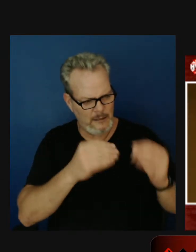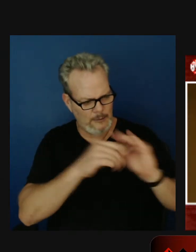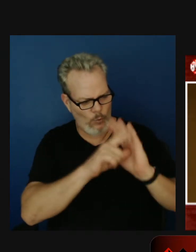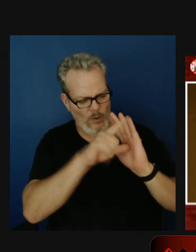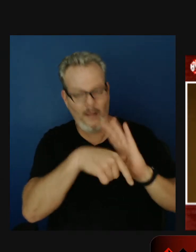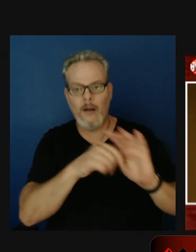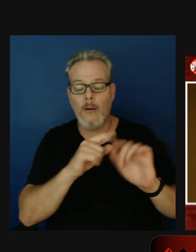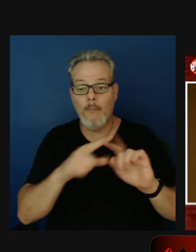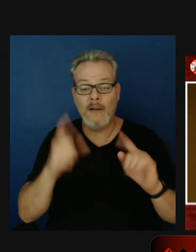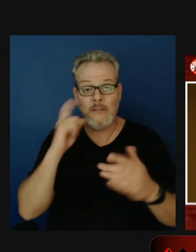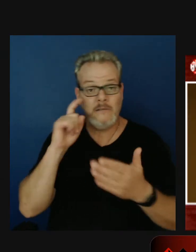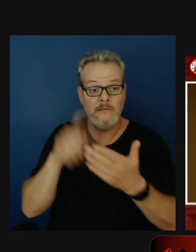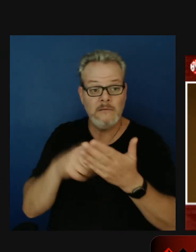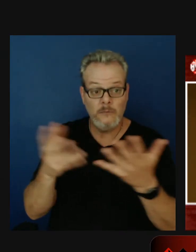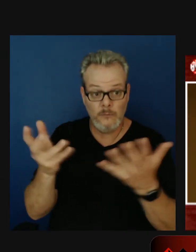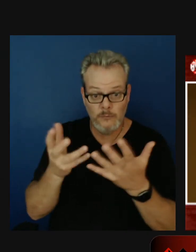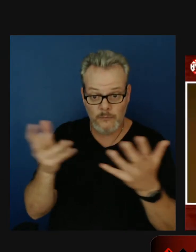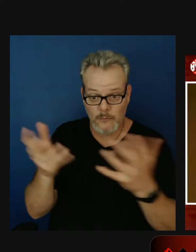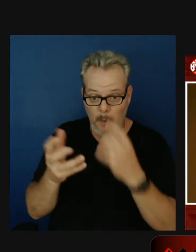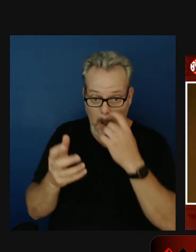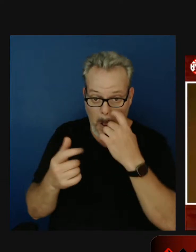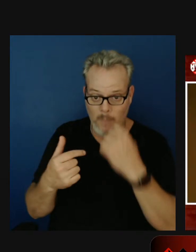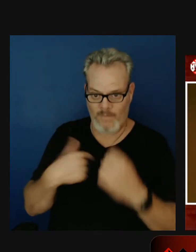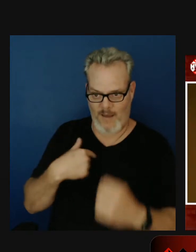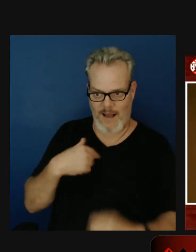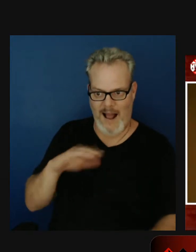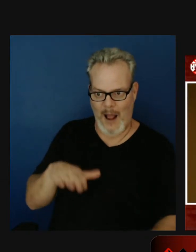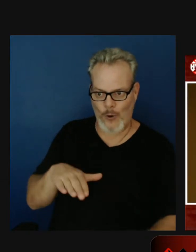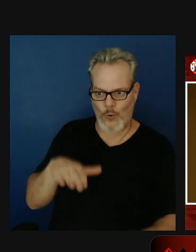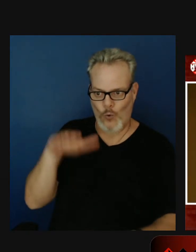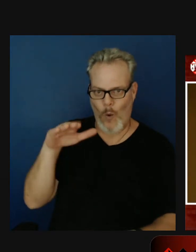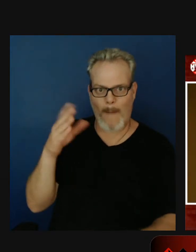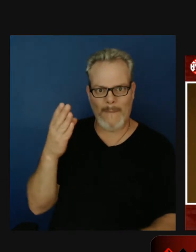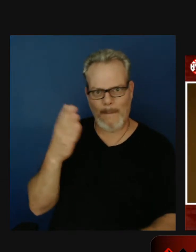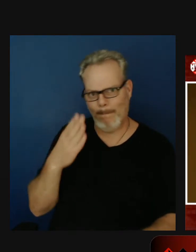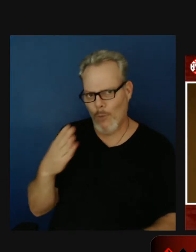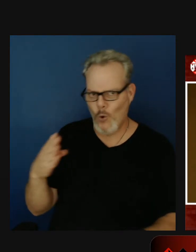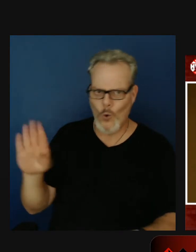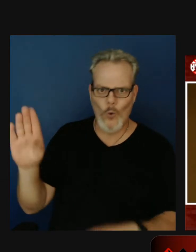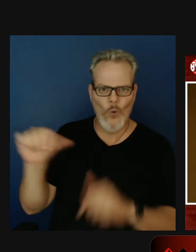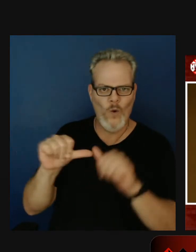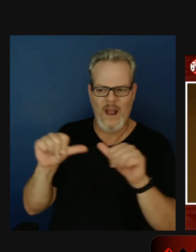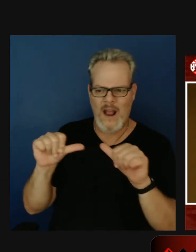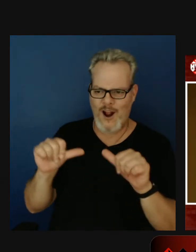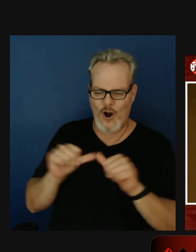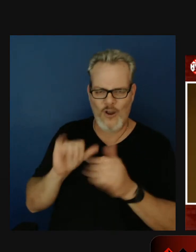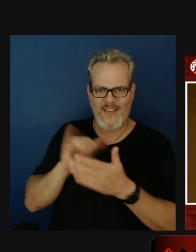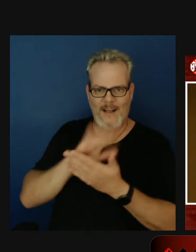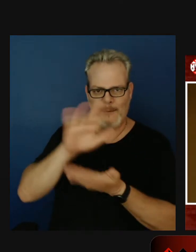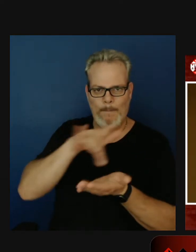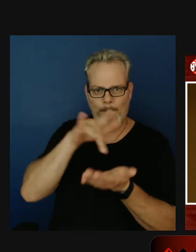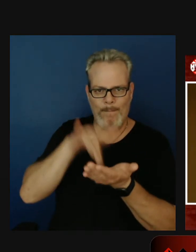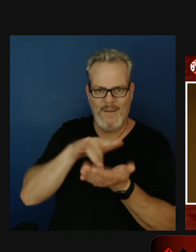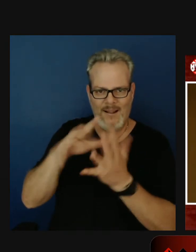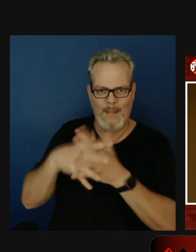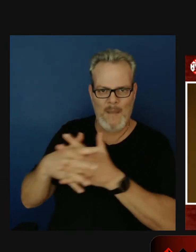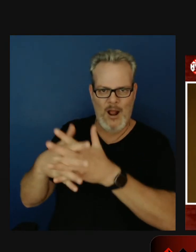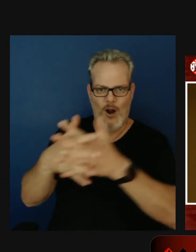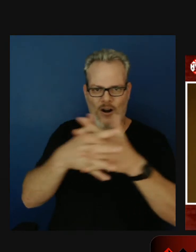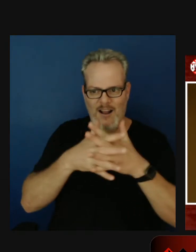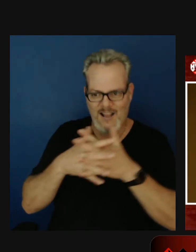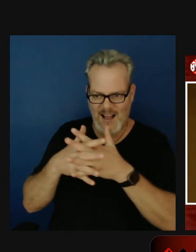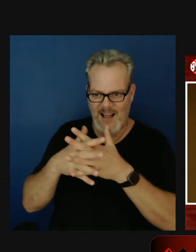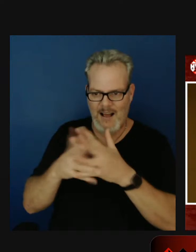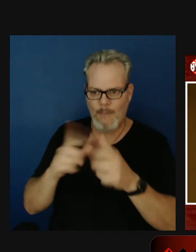can see here's where I grew up in this blue swath that covers a big part of Middle America, but then you get into the